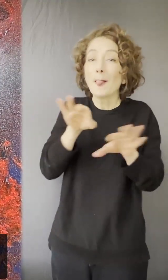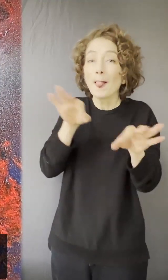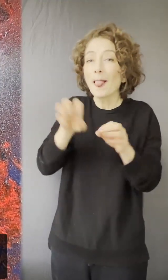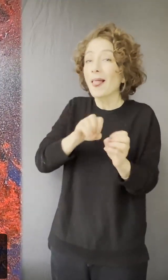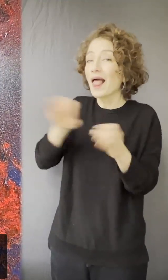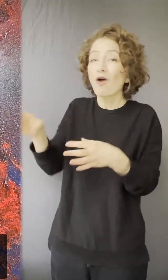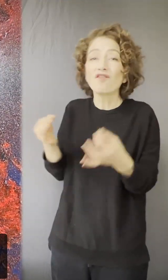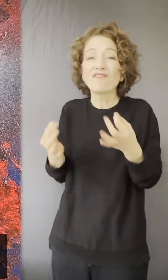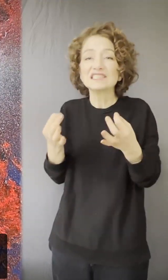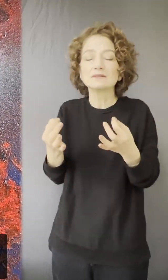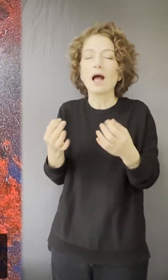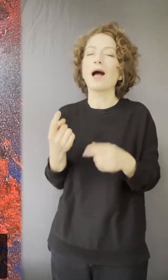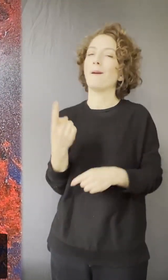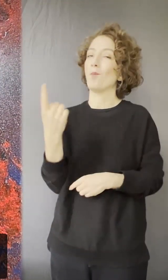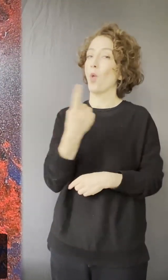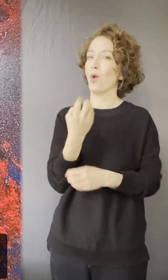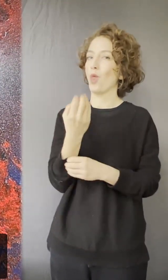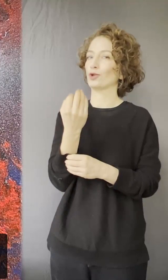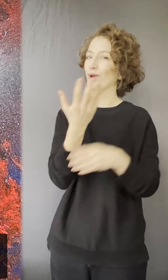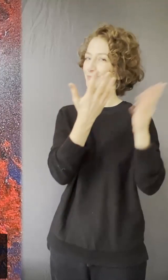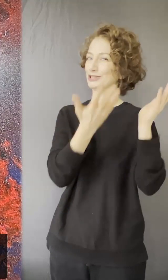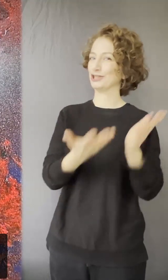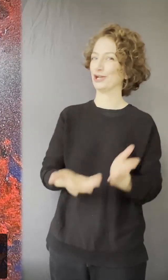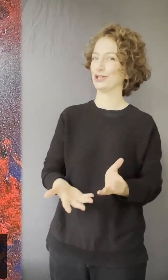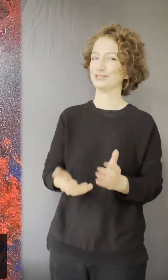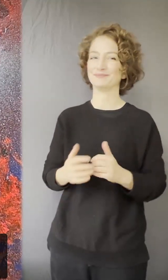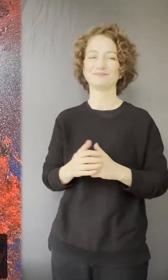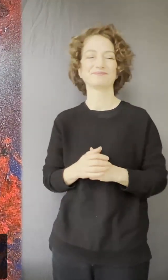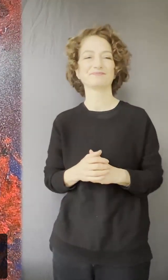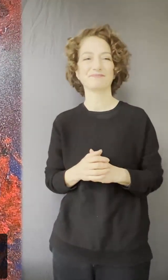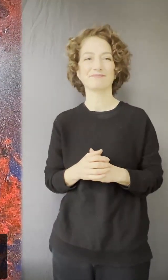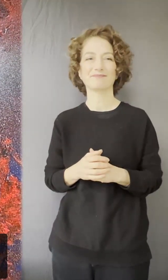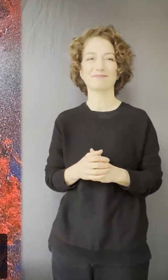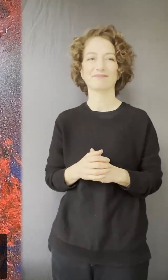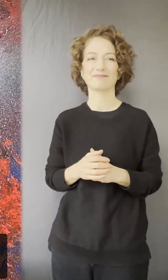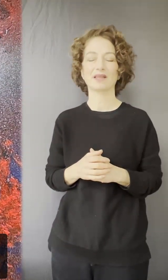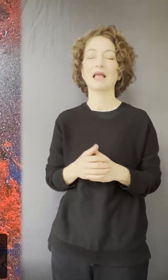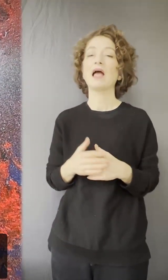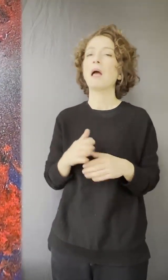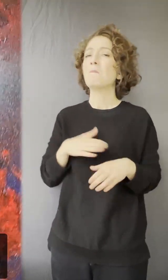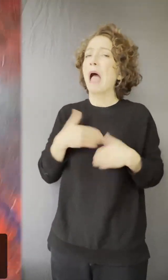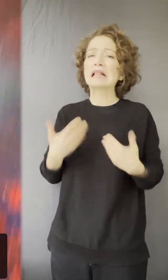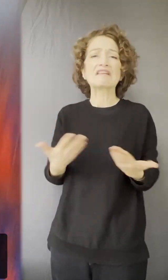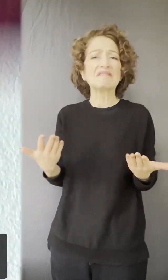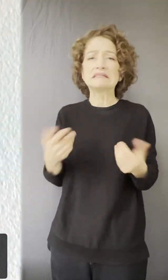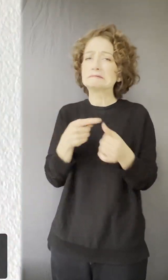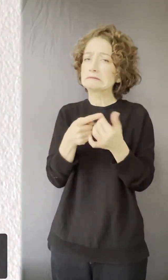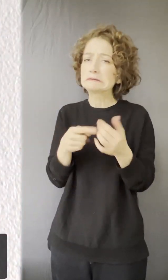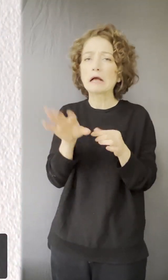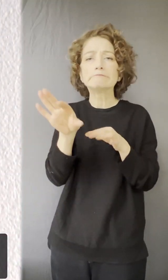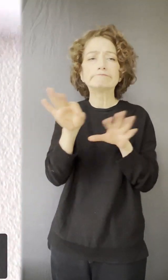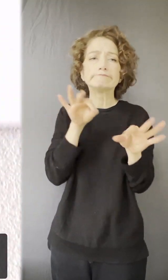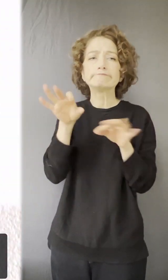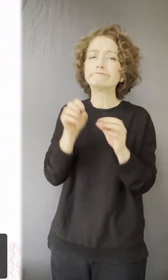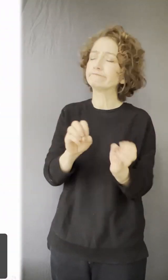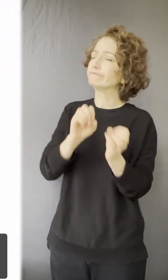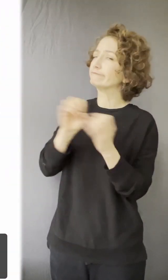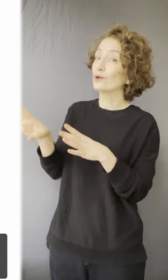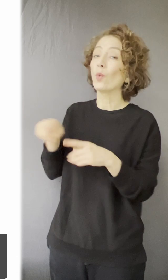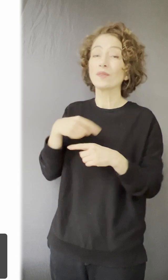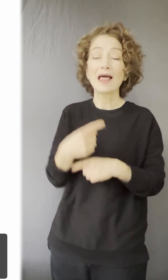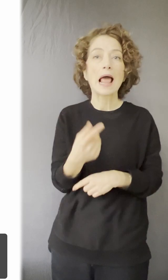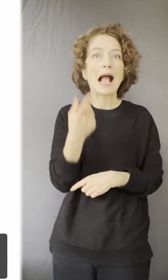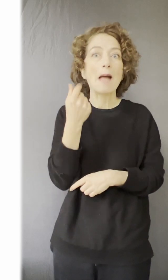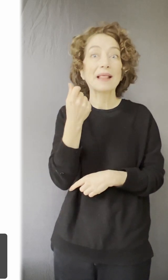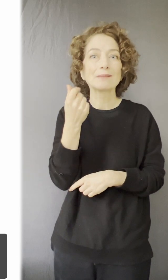Remember, removal occurs to make way for monoculture. By getting rid of all these factors